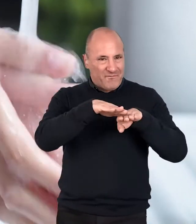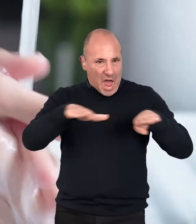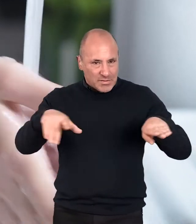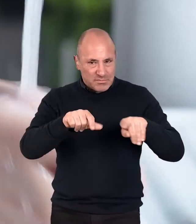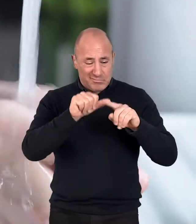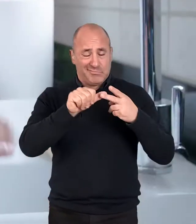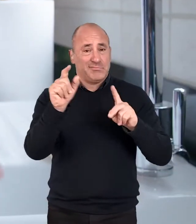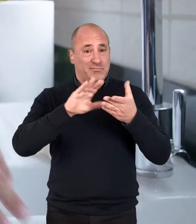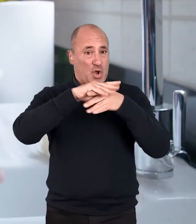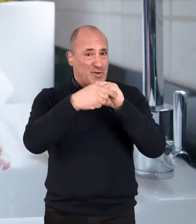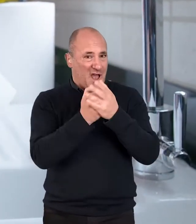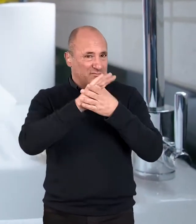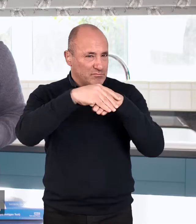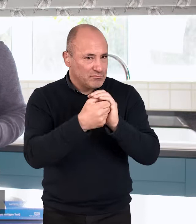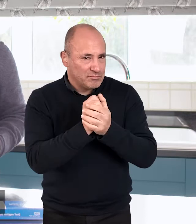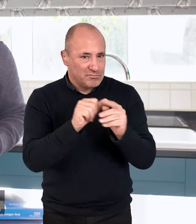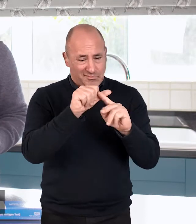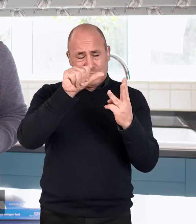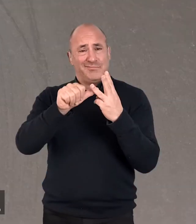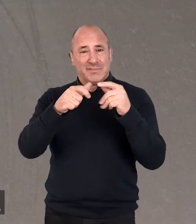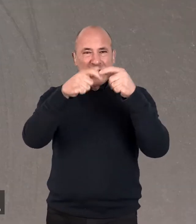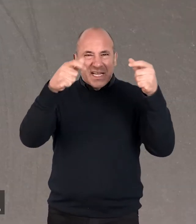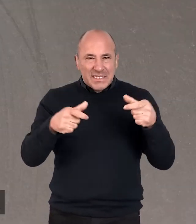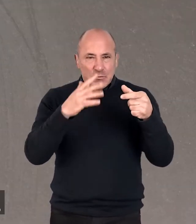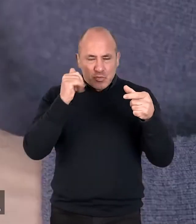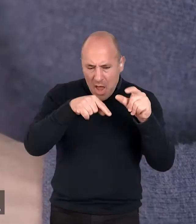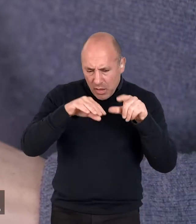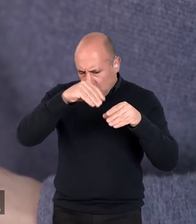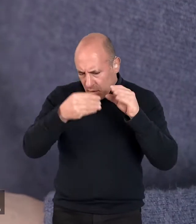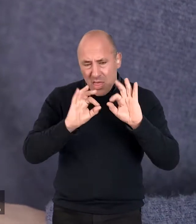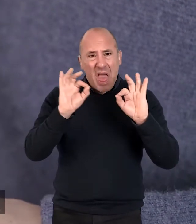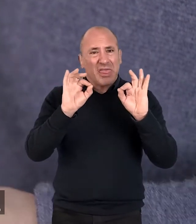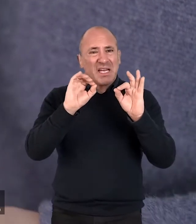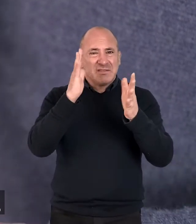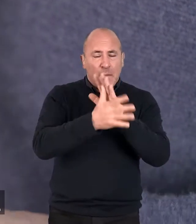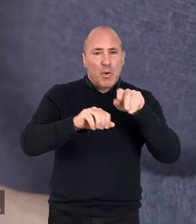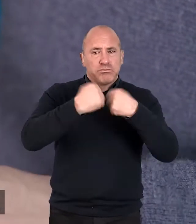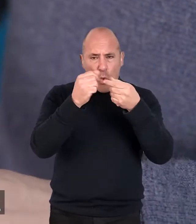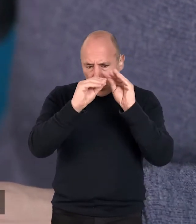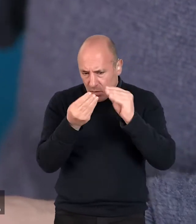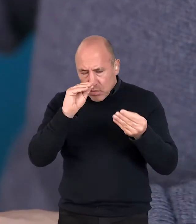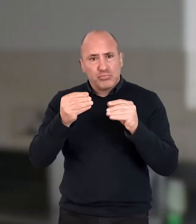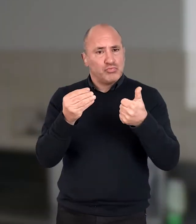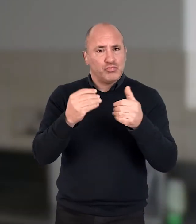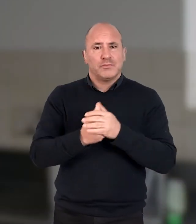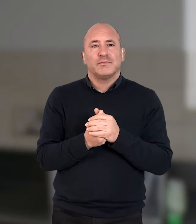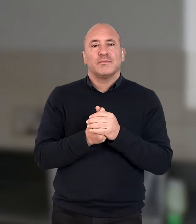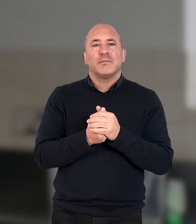Wash your hands thoroughly. Check the kit to make sure none of the contents are damaged or broken.